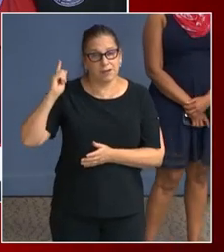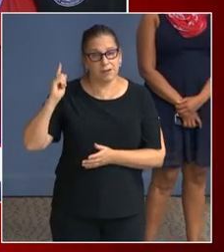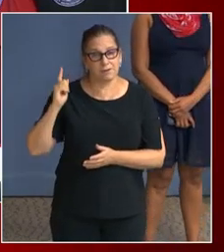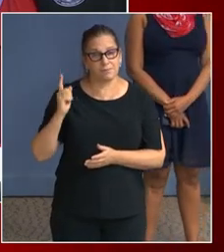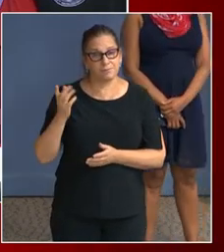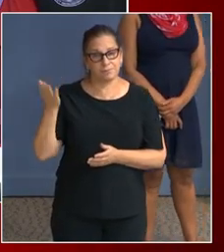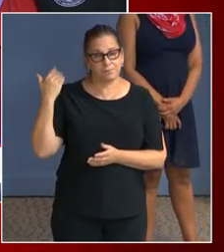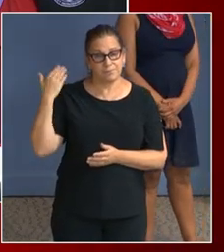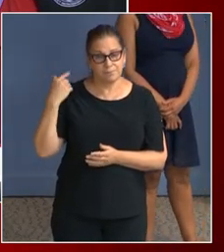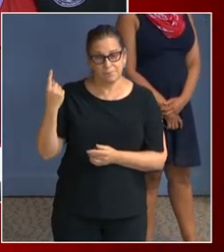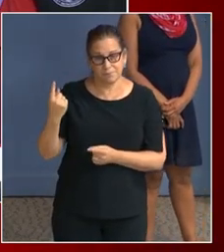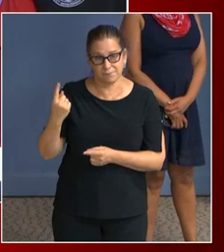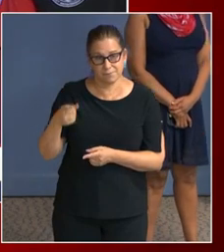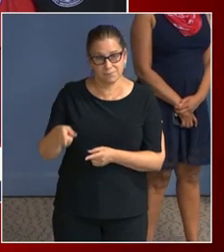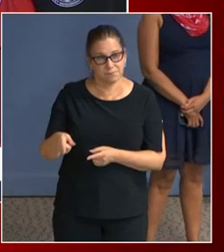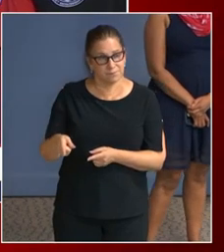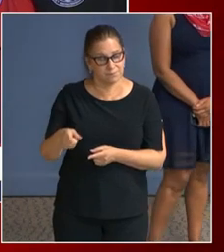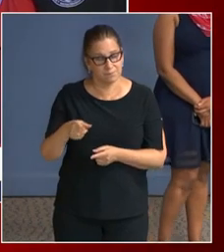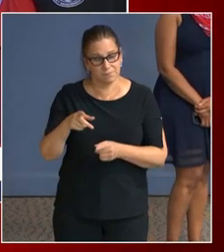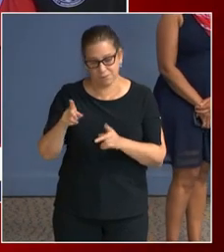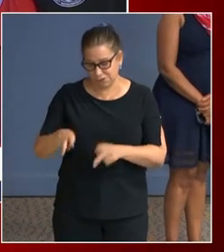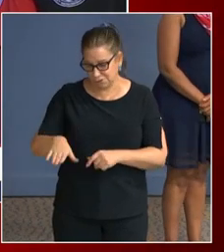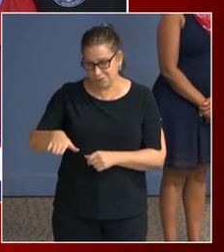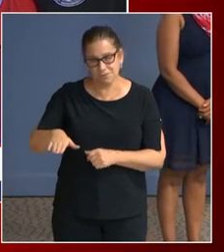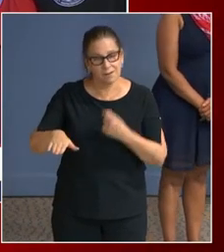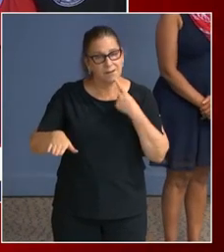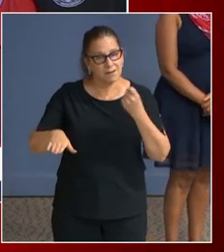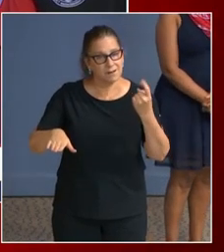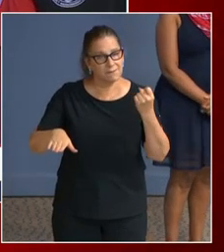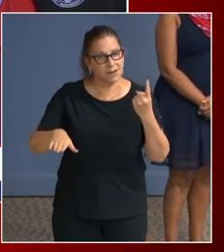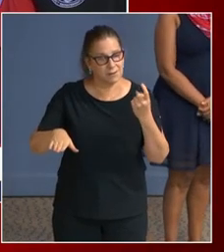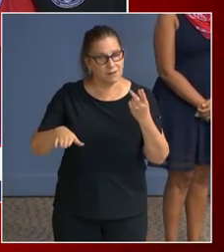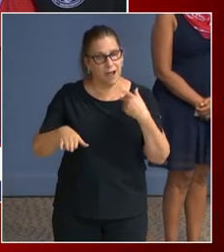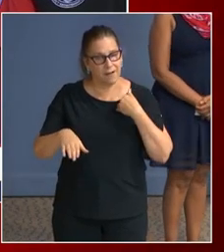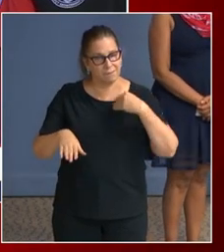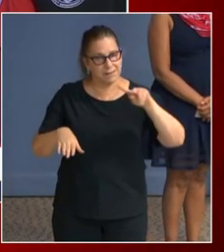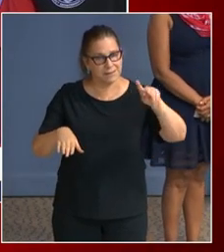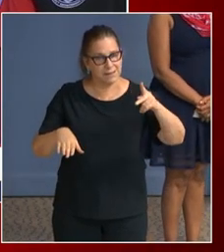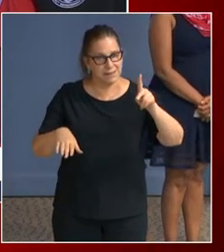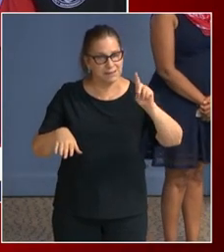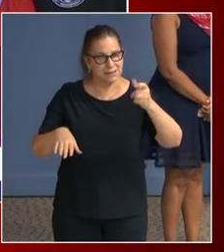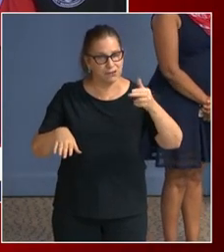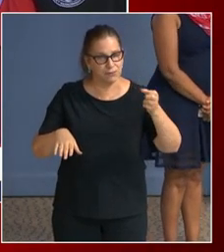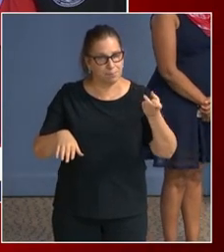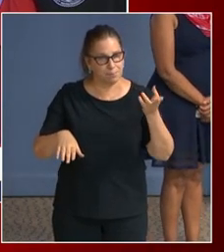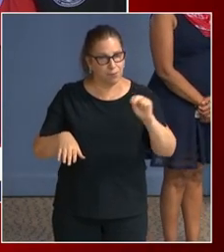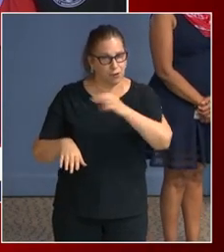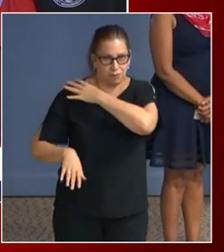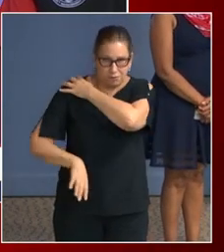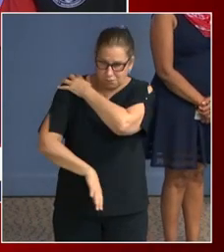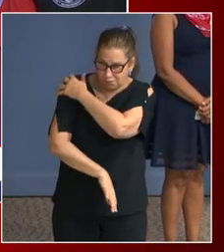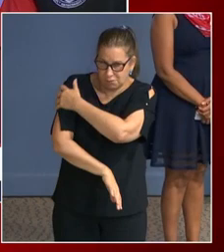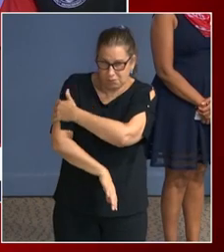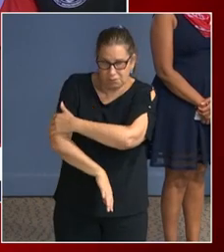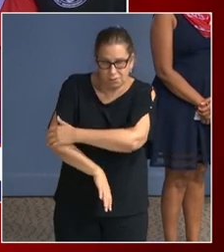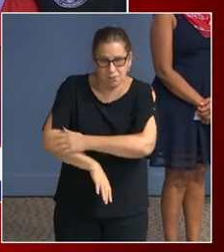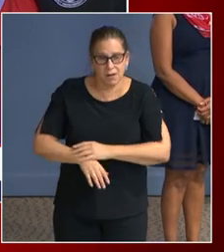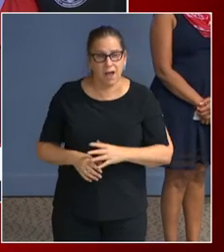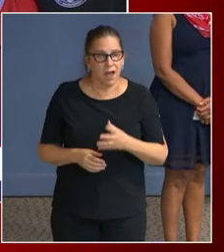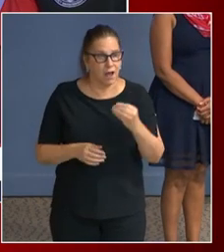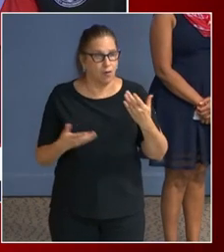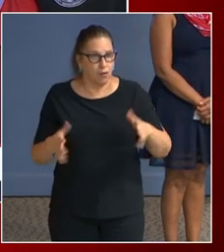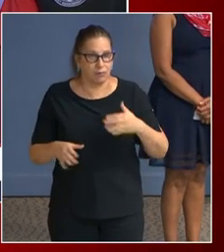with second-degree burns on her neck and shoulders. This young patient is just one of 4 patients who have been injured